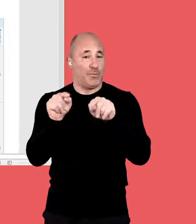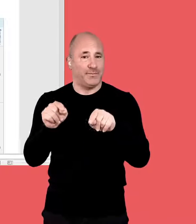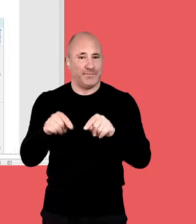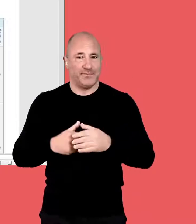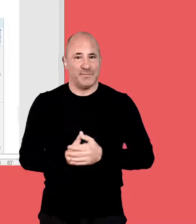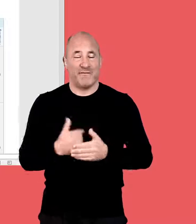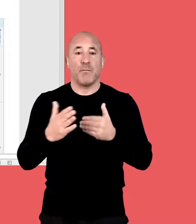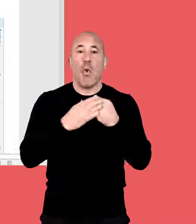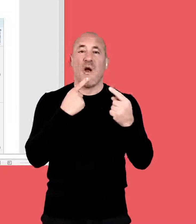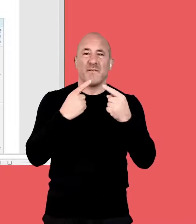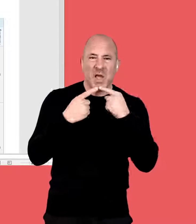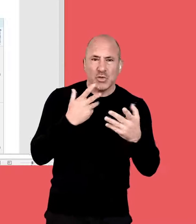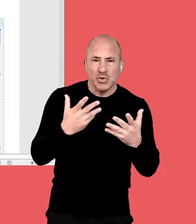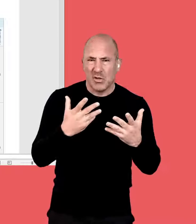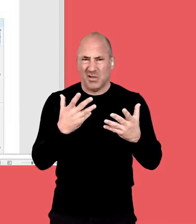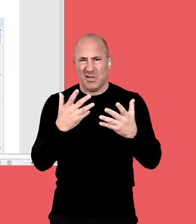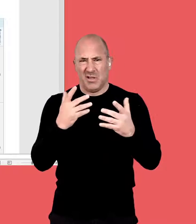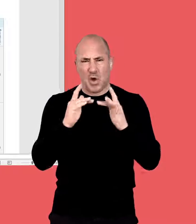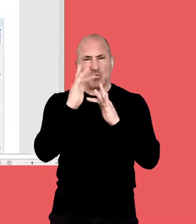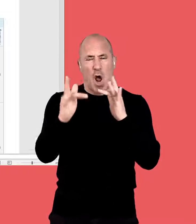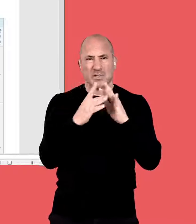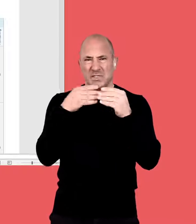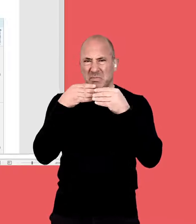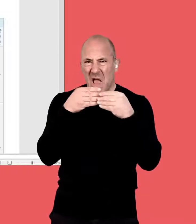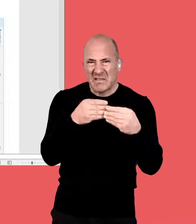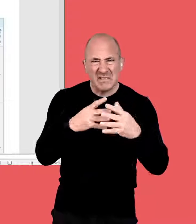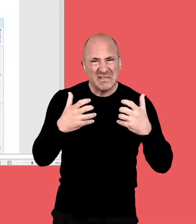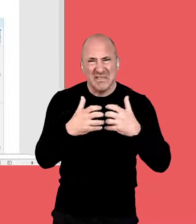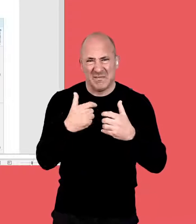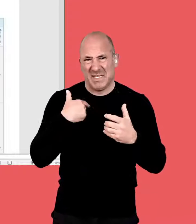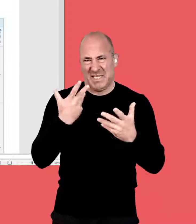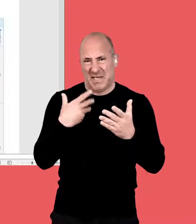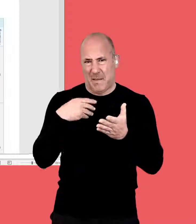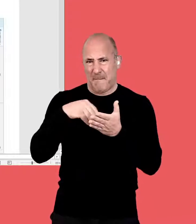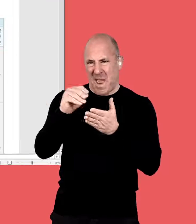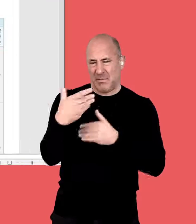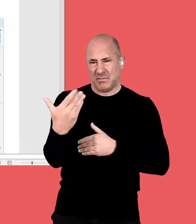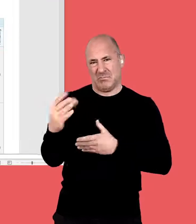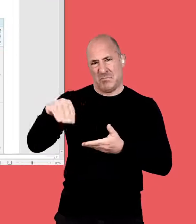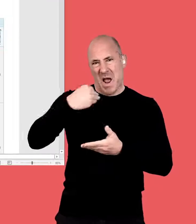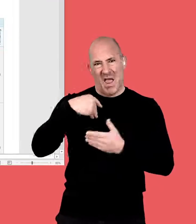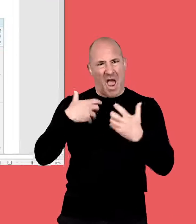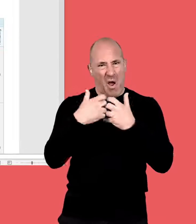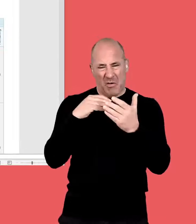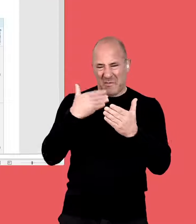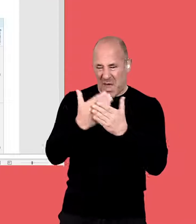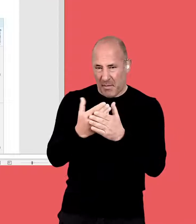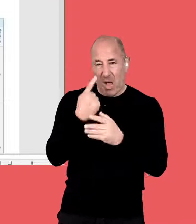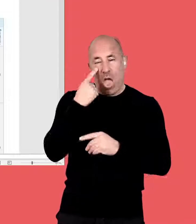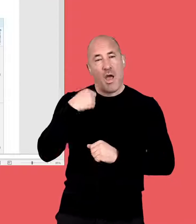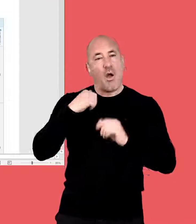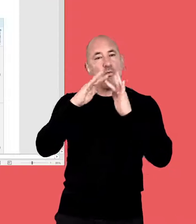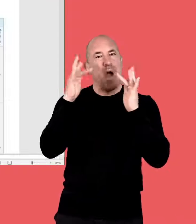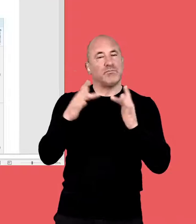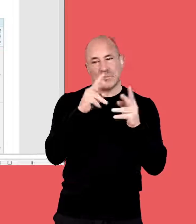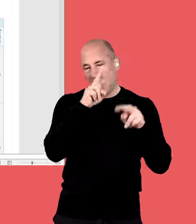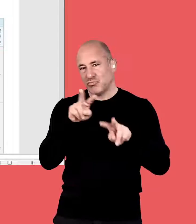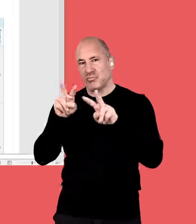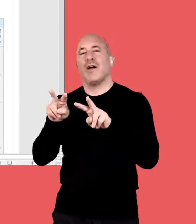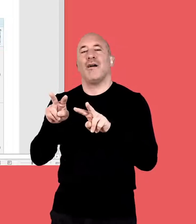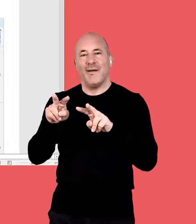For further information, please see the Grantium guidance, How to Claim a Payment, on our website.